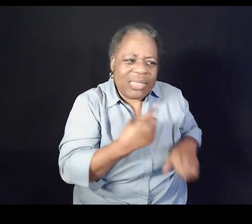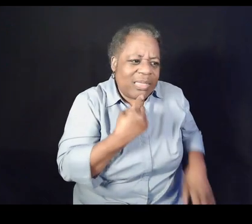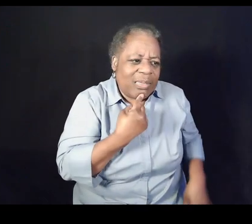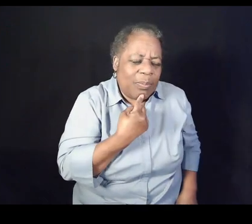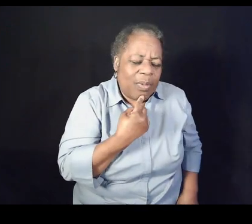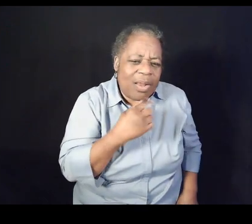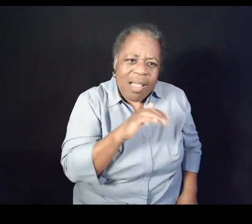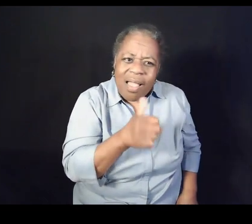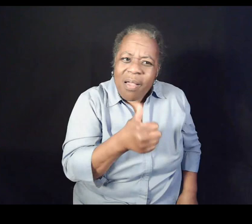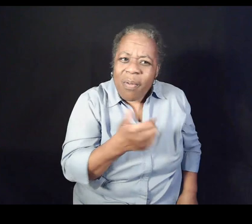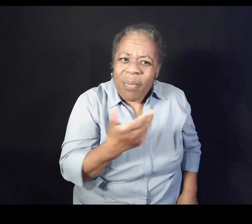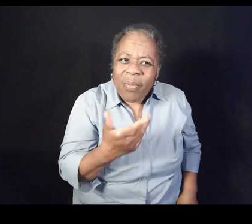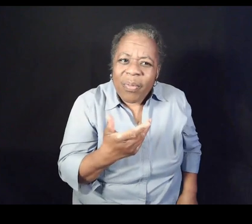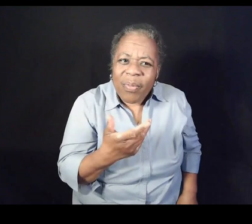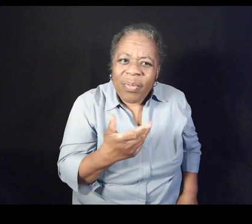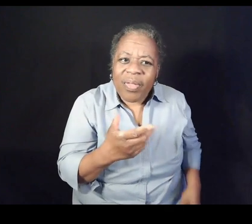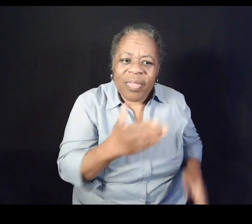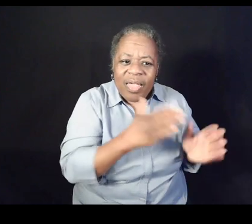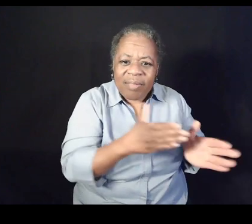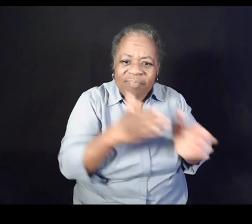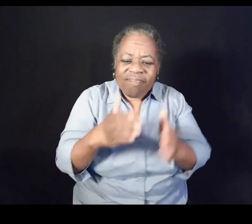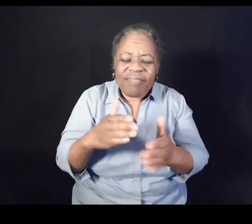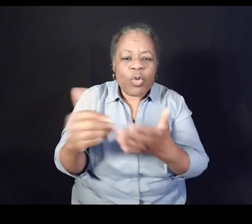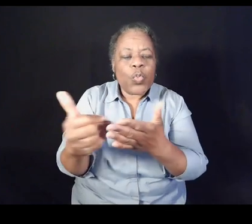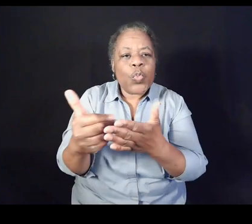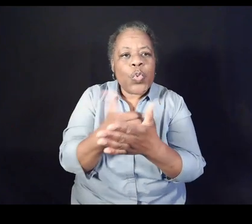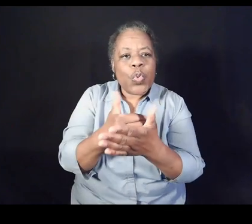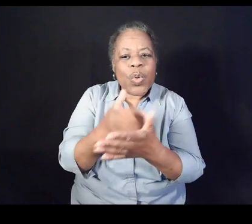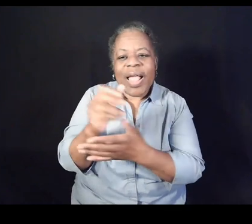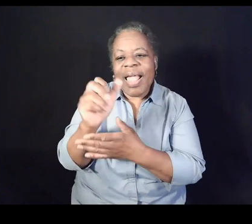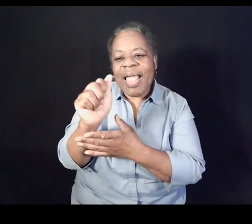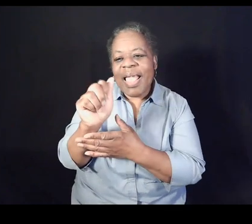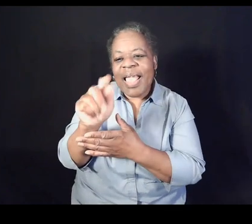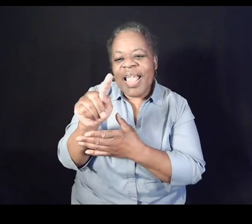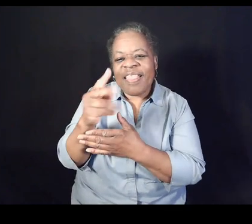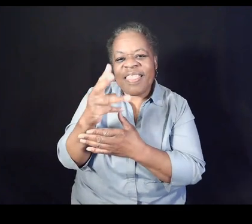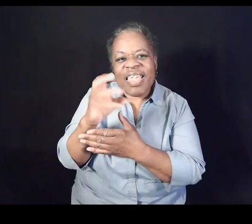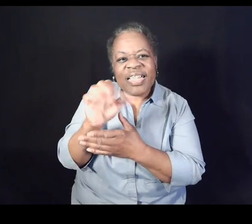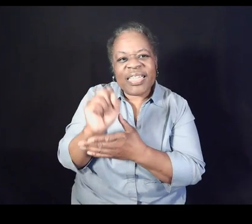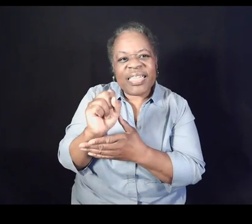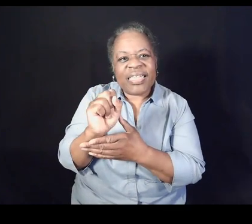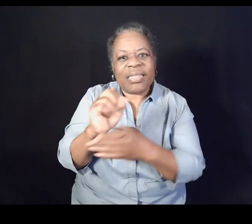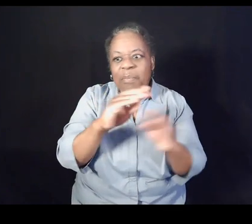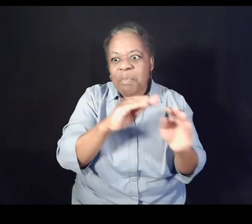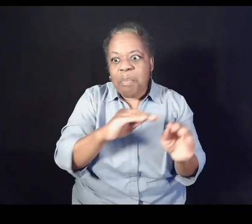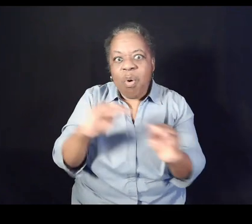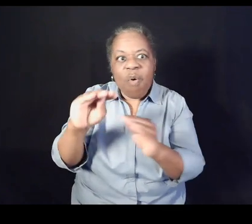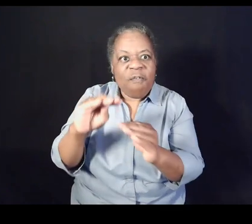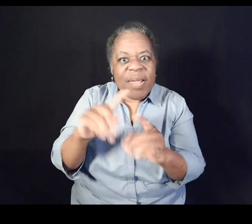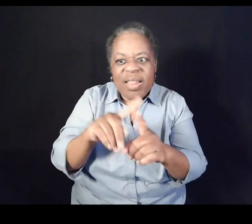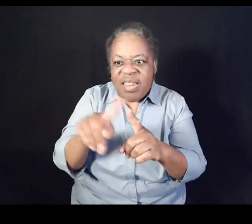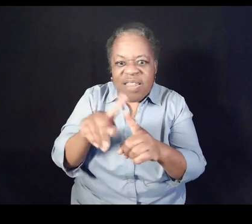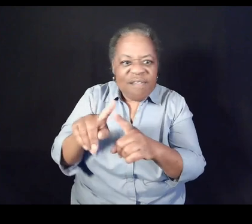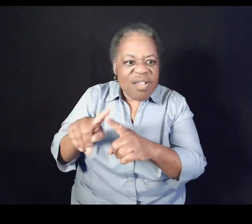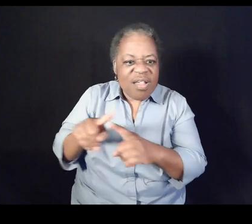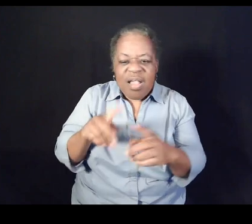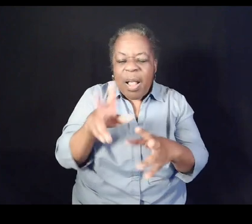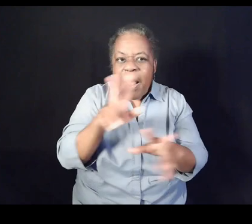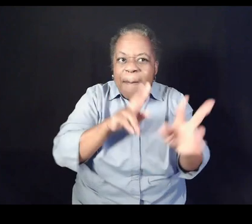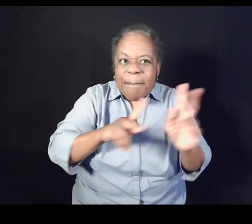Then there was the new atheist movement. Skeptics like Richard Dawkins and Sam Harris and Christopher Hitchens